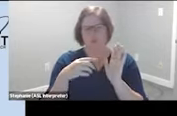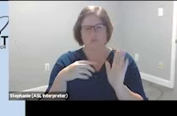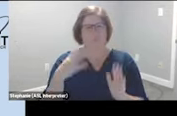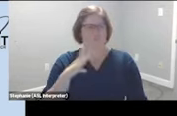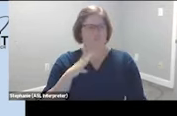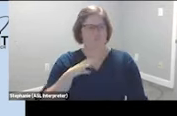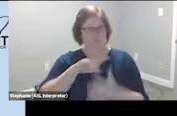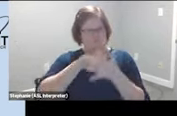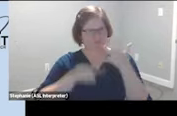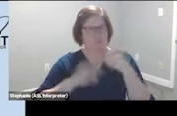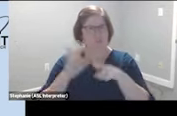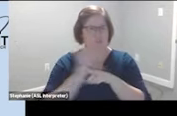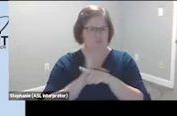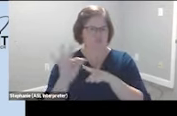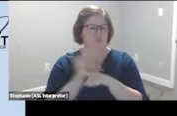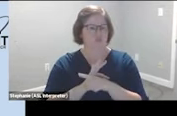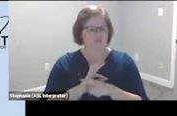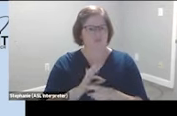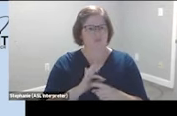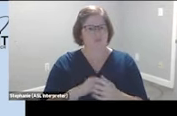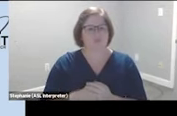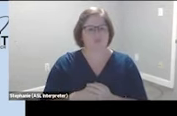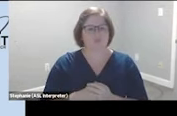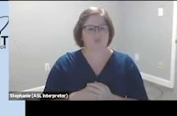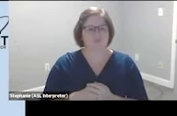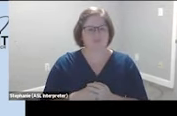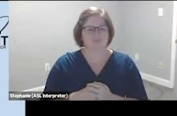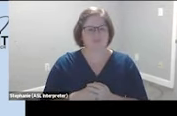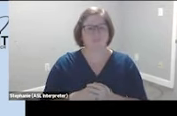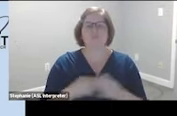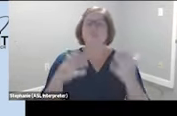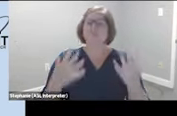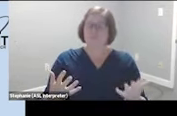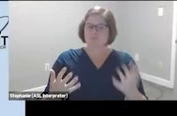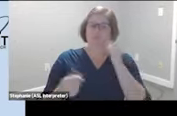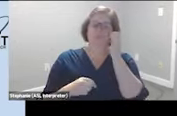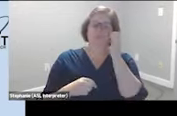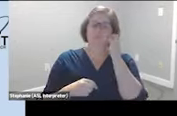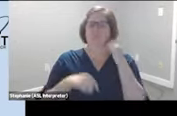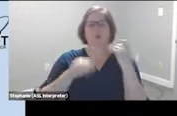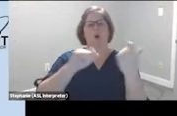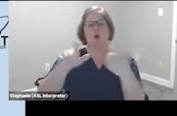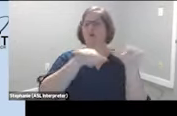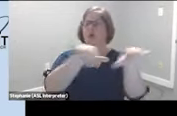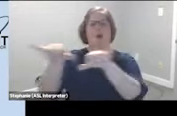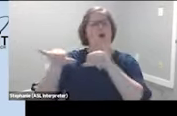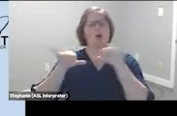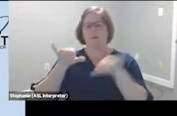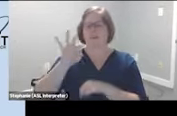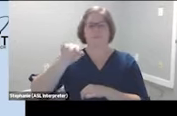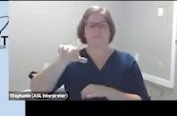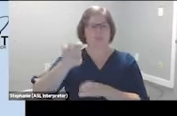graphics to make them more user-friendly. So all common file types are supported